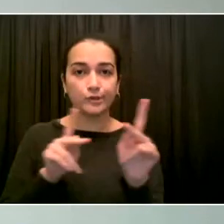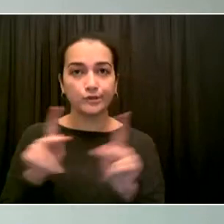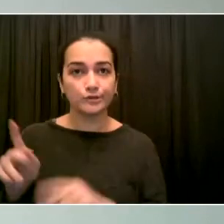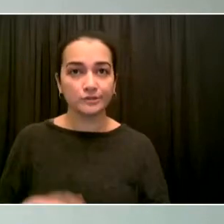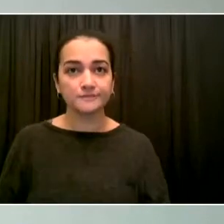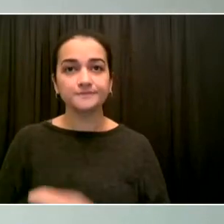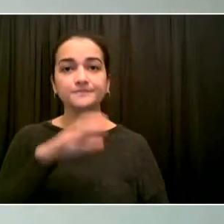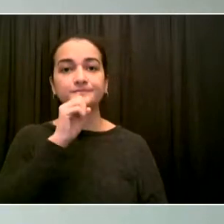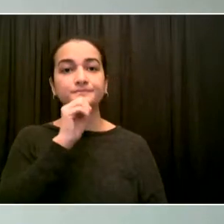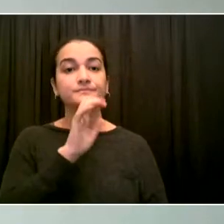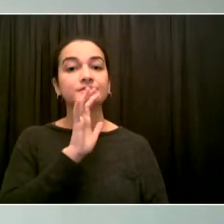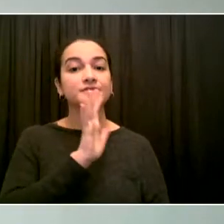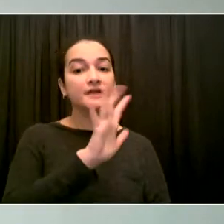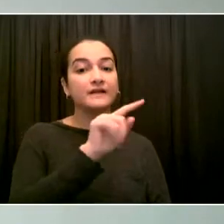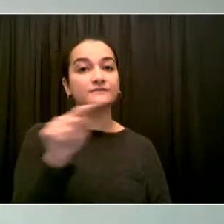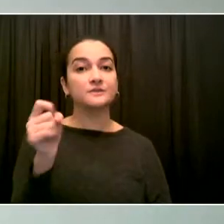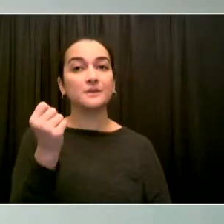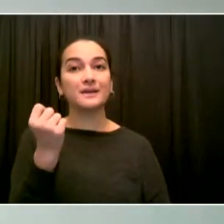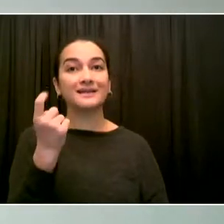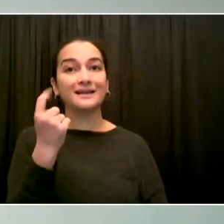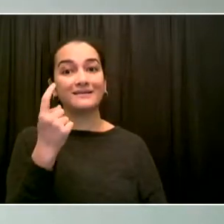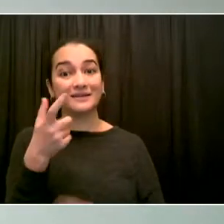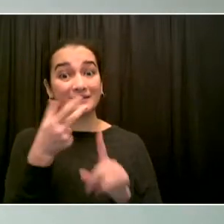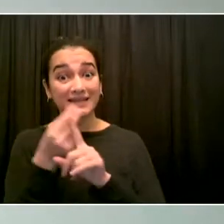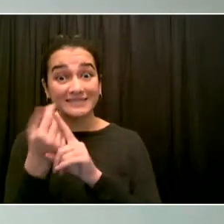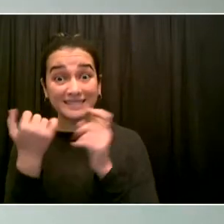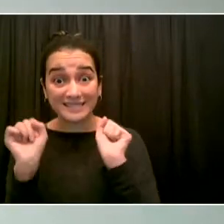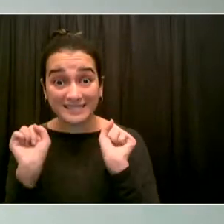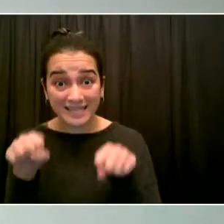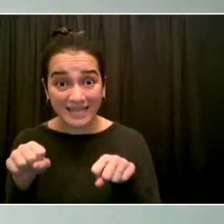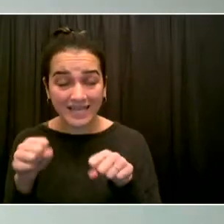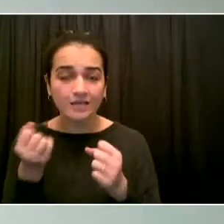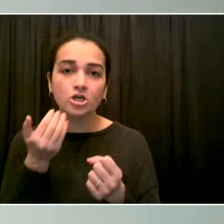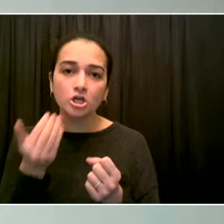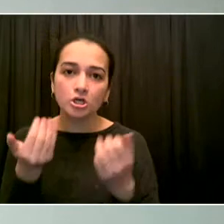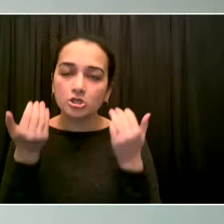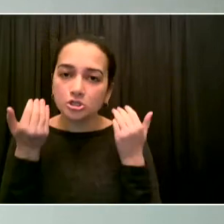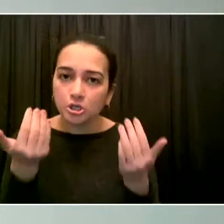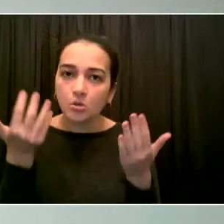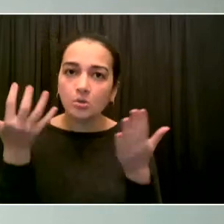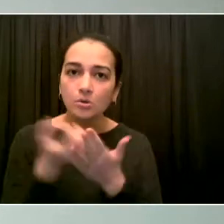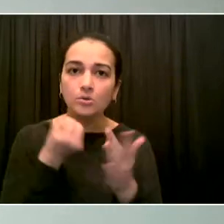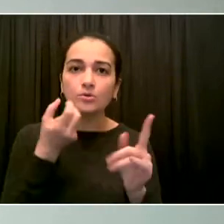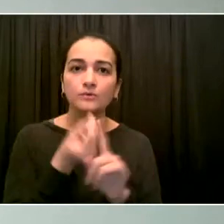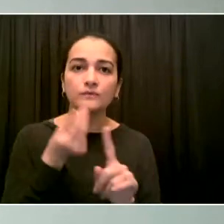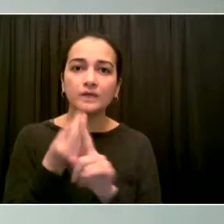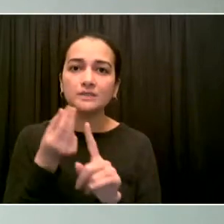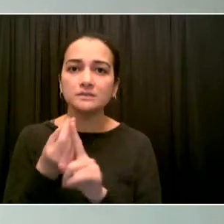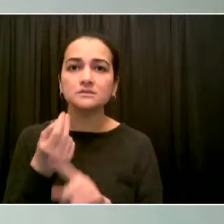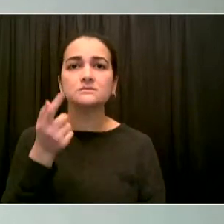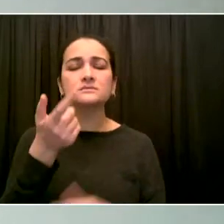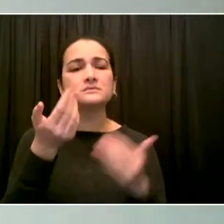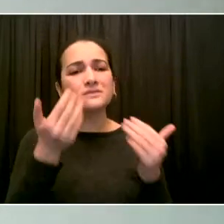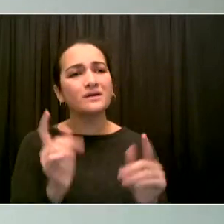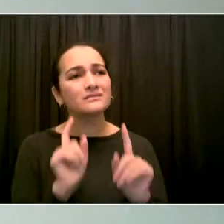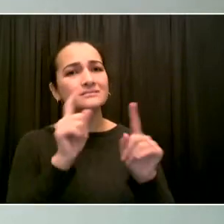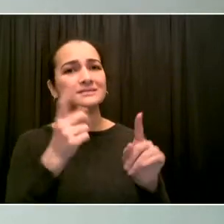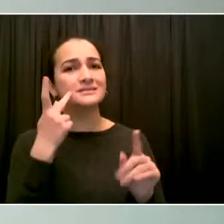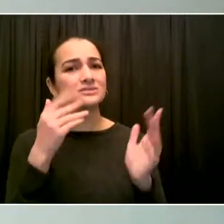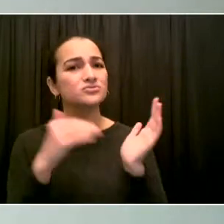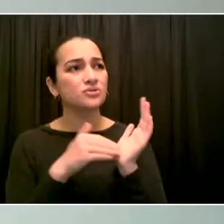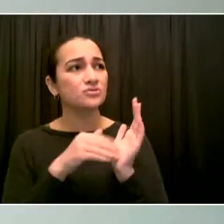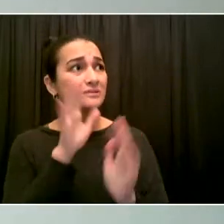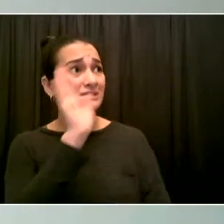your medical professional to make sure it makes sense for your children to get vaccinated. And if you're over 18, make sure you ask